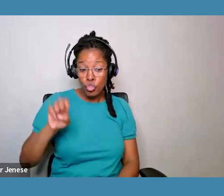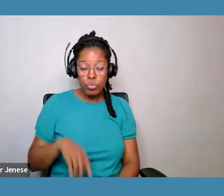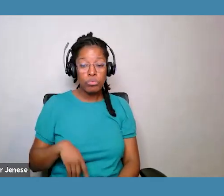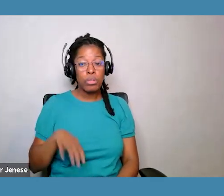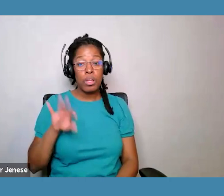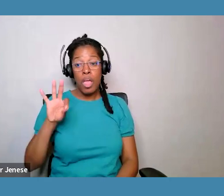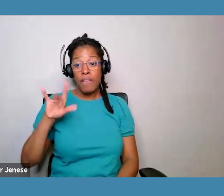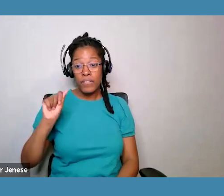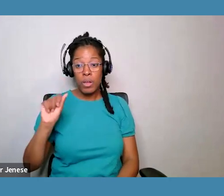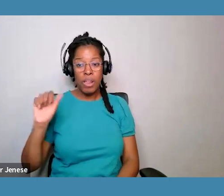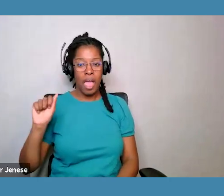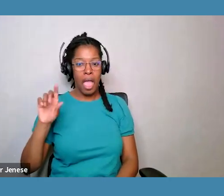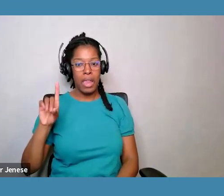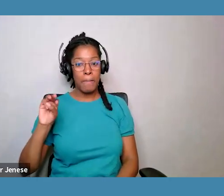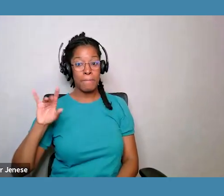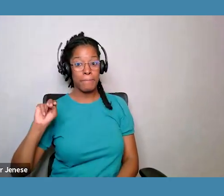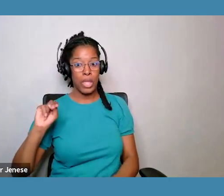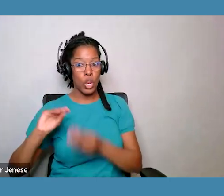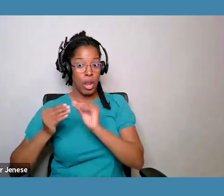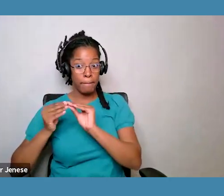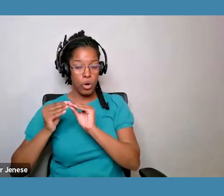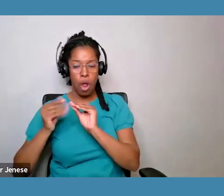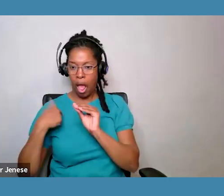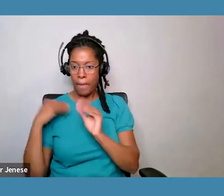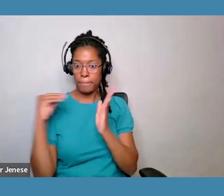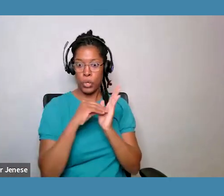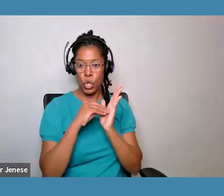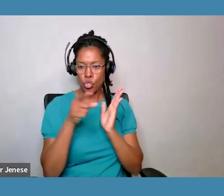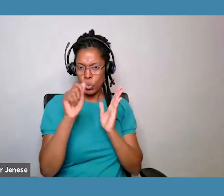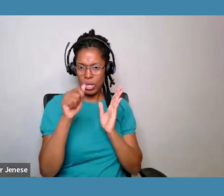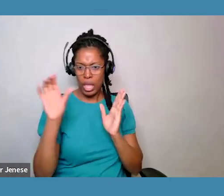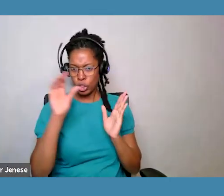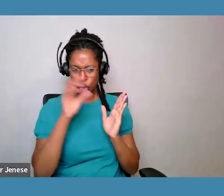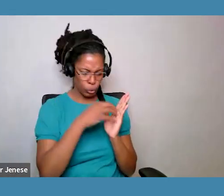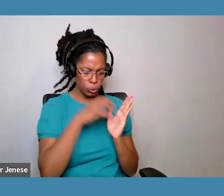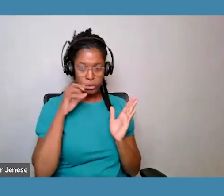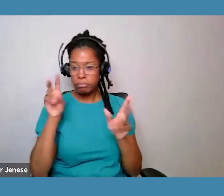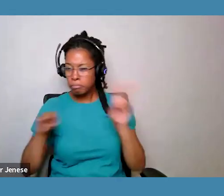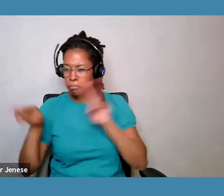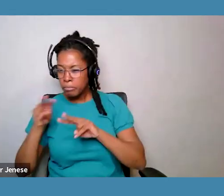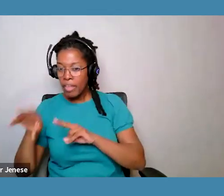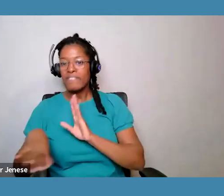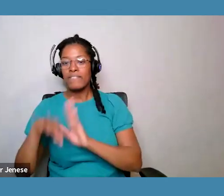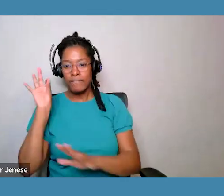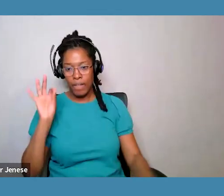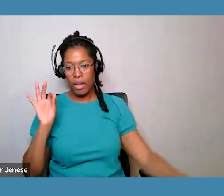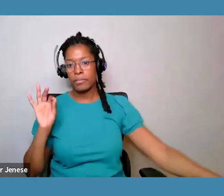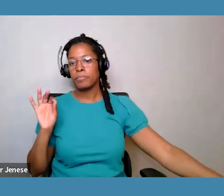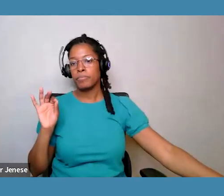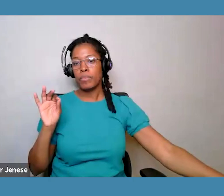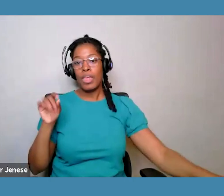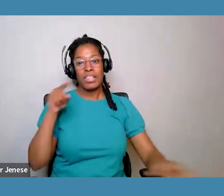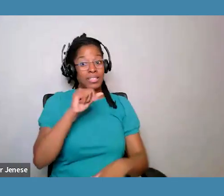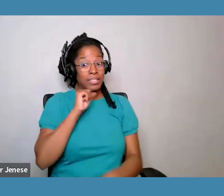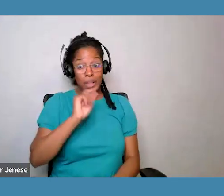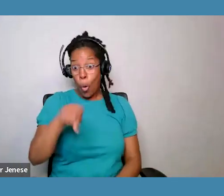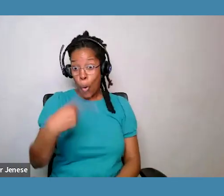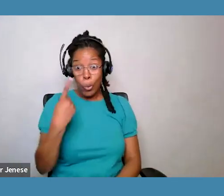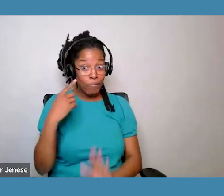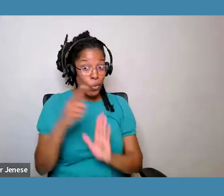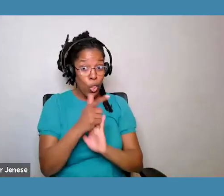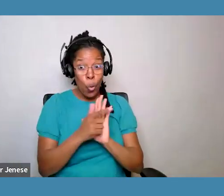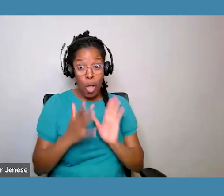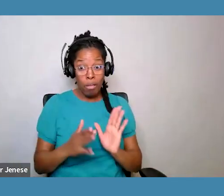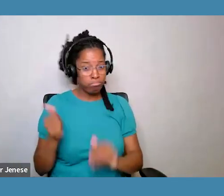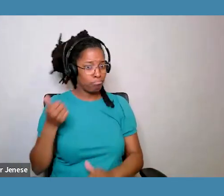Administrative Code. That's why I put the rule numbers in there to help you be able to find them. these things aren't just for lawyers, anyone can access